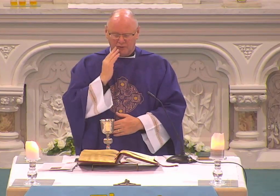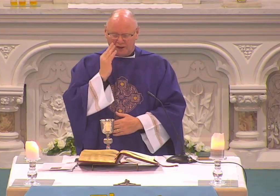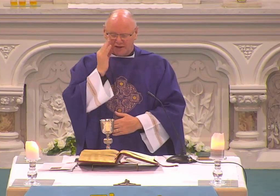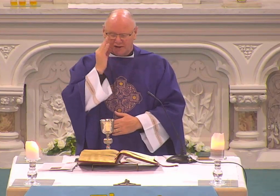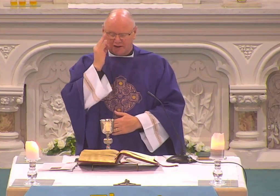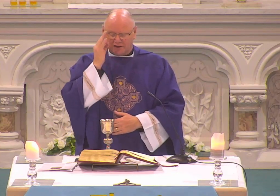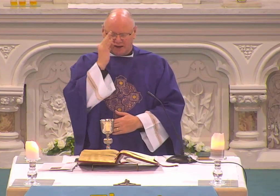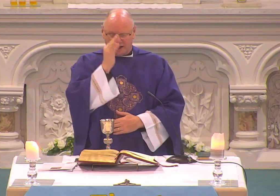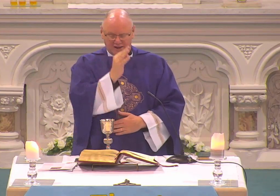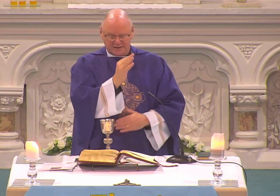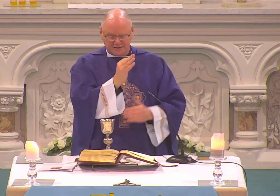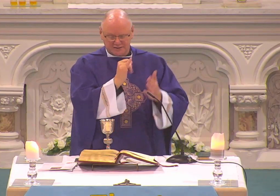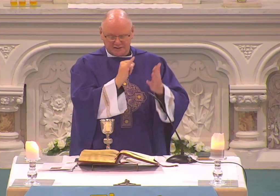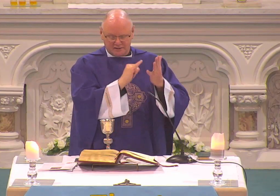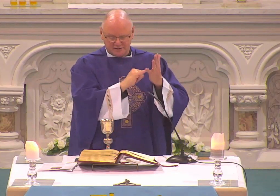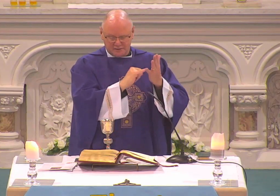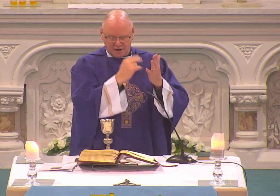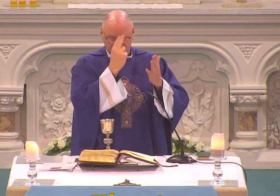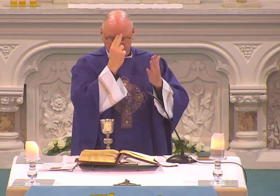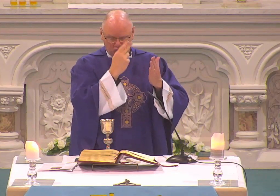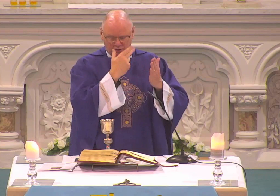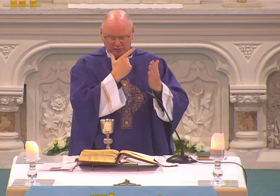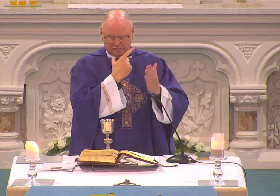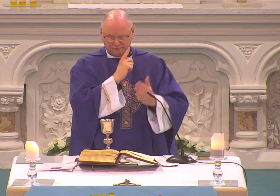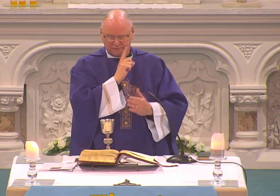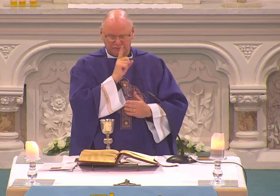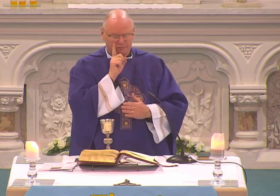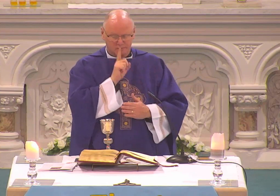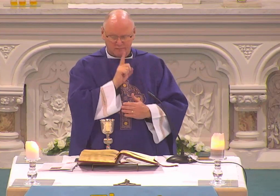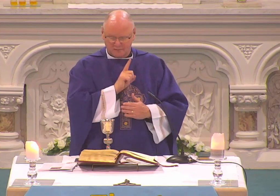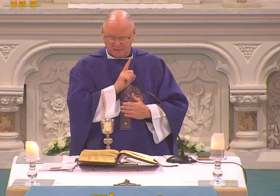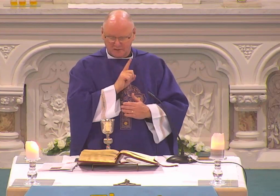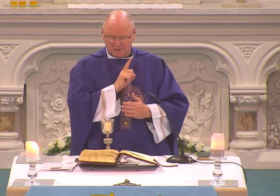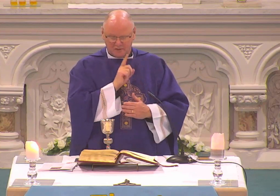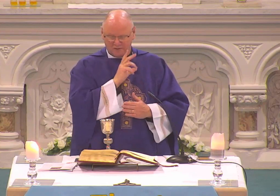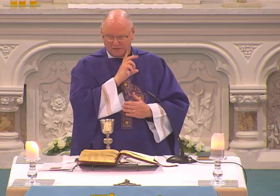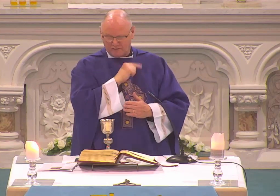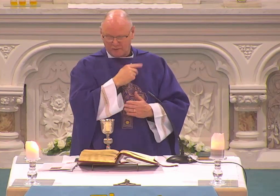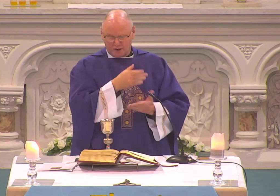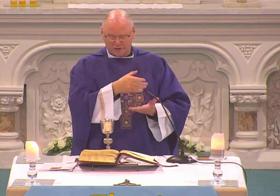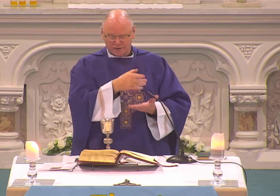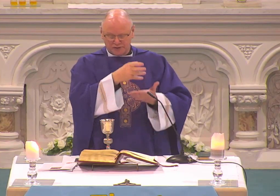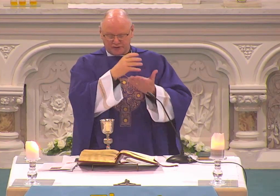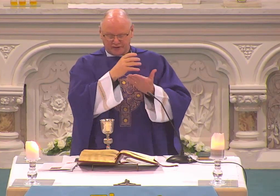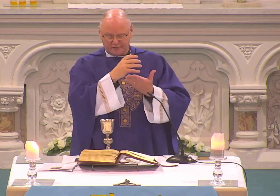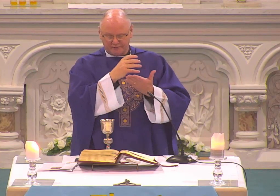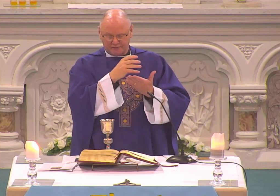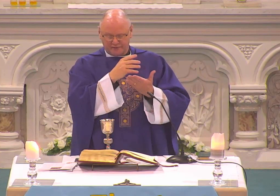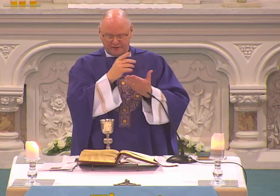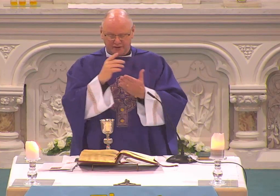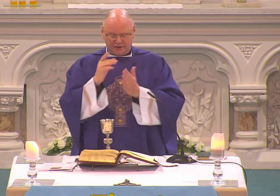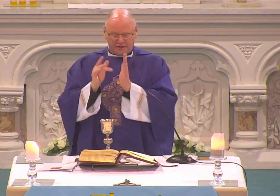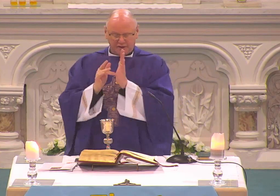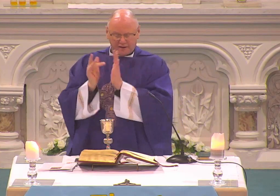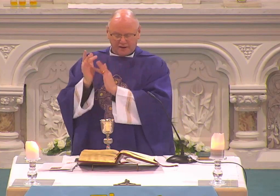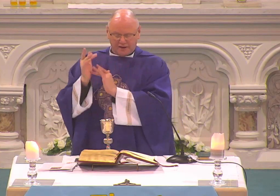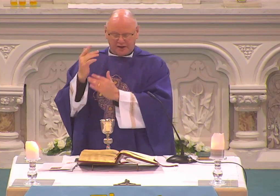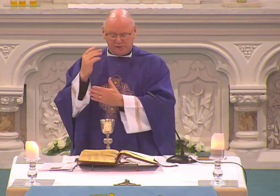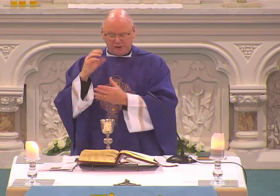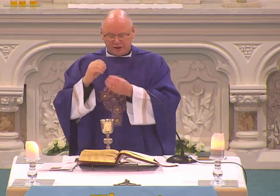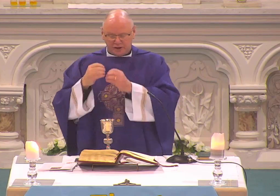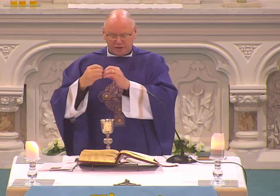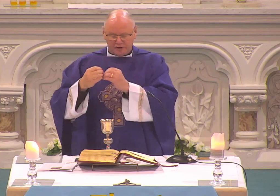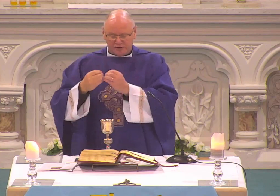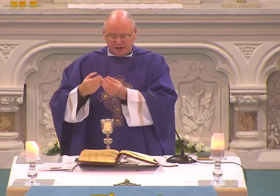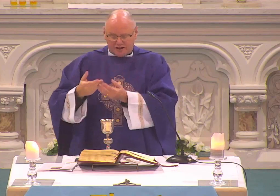For when he asked the Samaritan woman for water to drink, he had